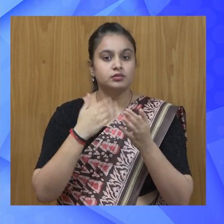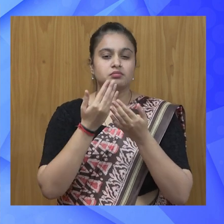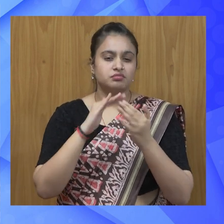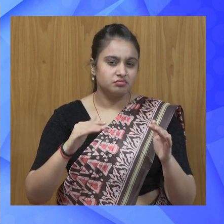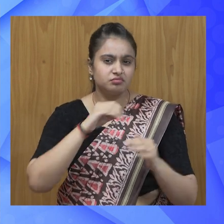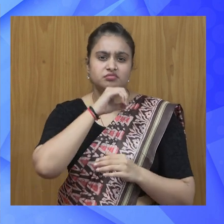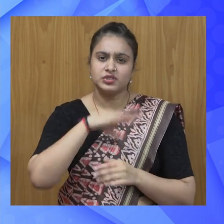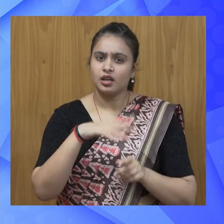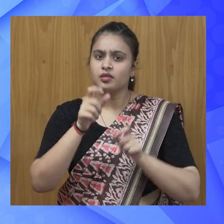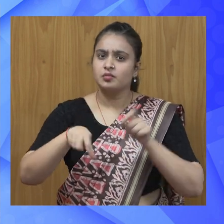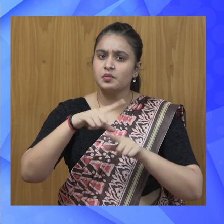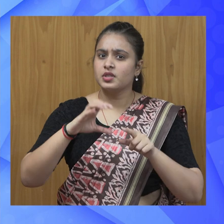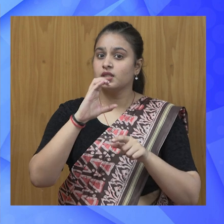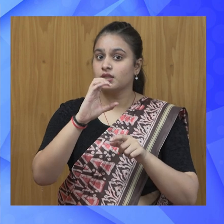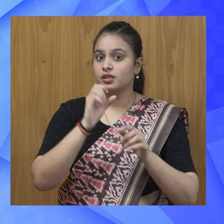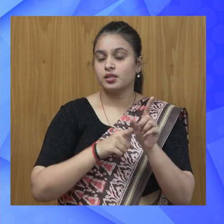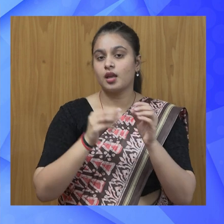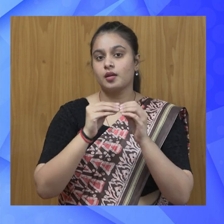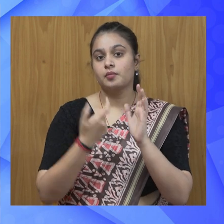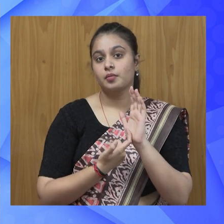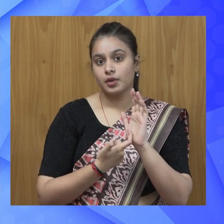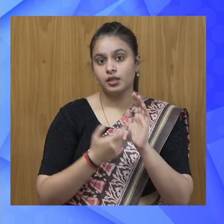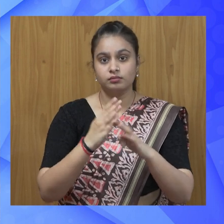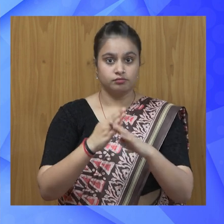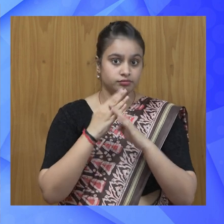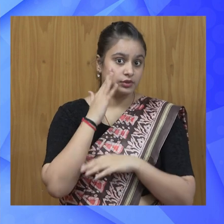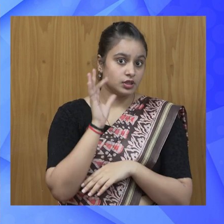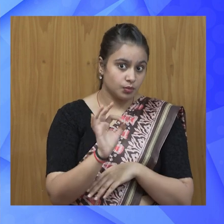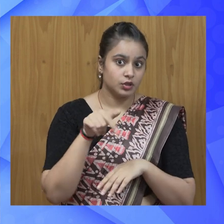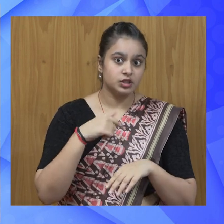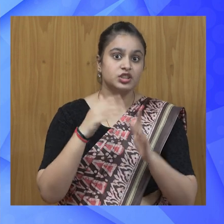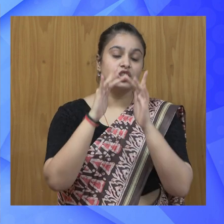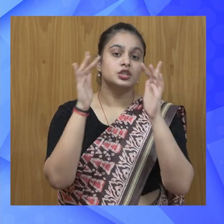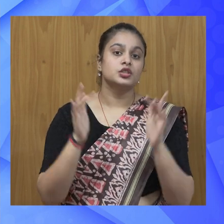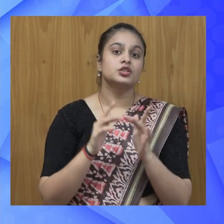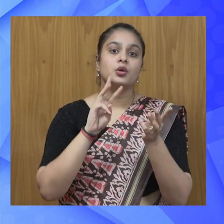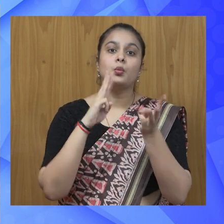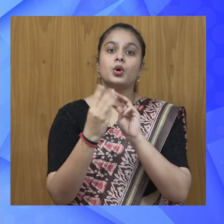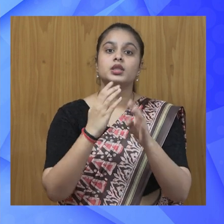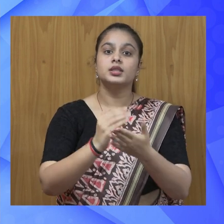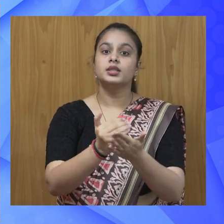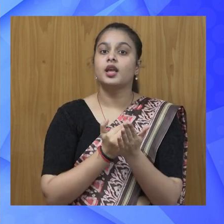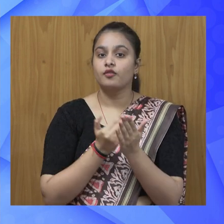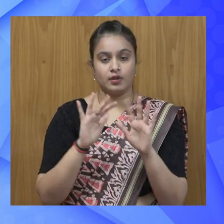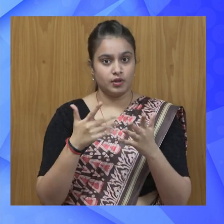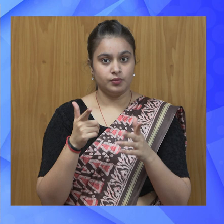people. And Ms. Yadav will guide us how to stay safe in the digital world. Over to you, ma'am. Thank you,